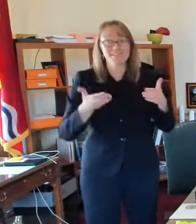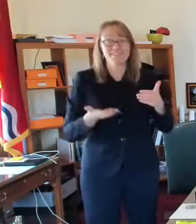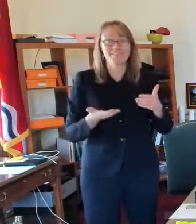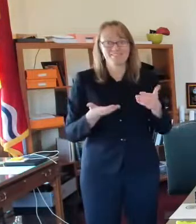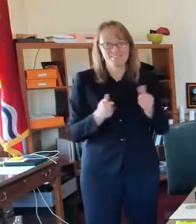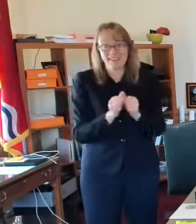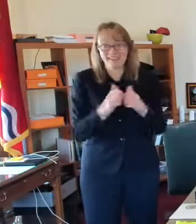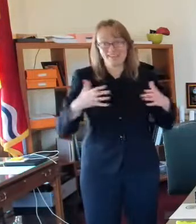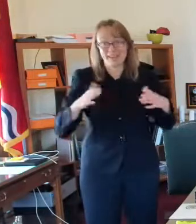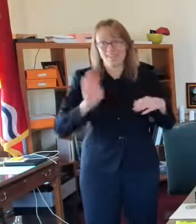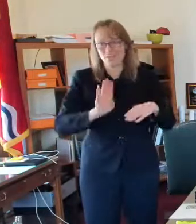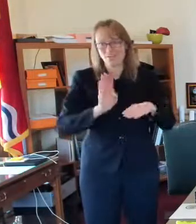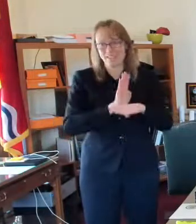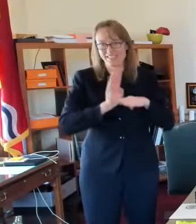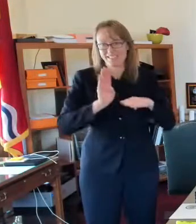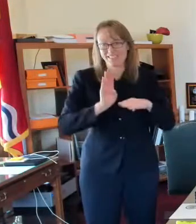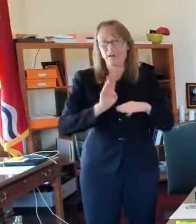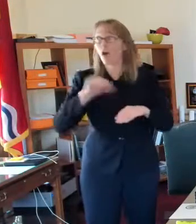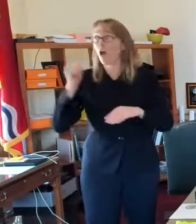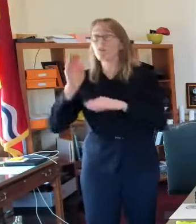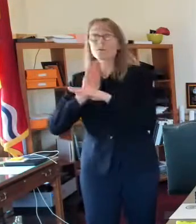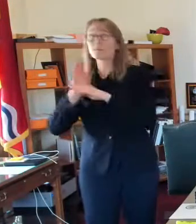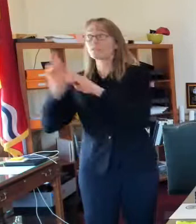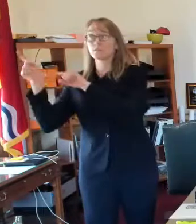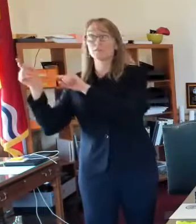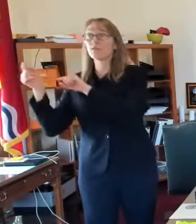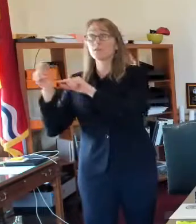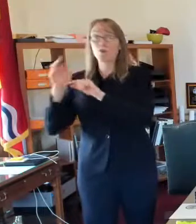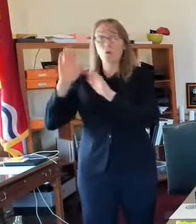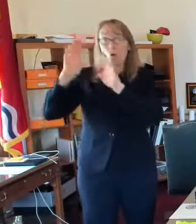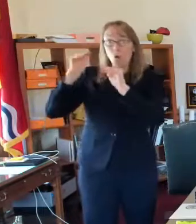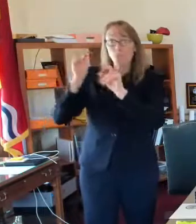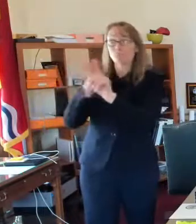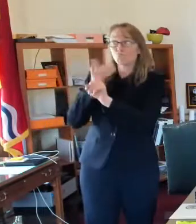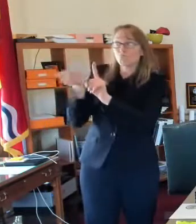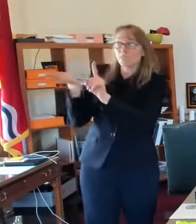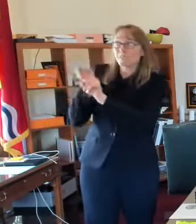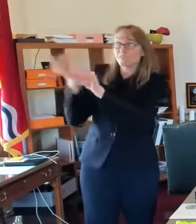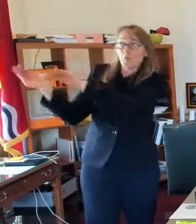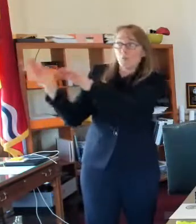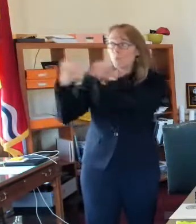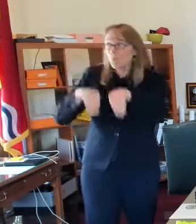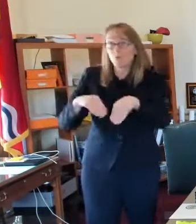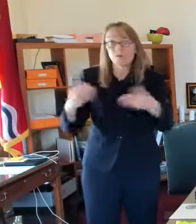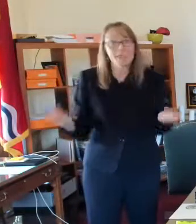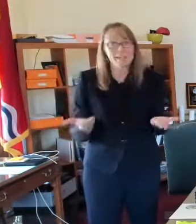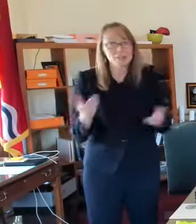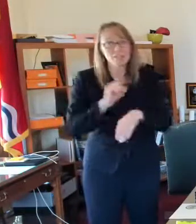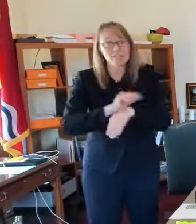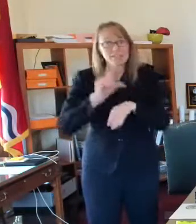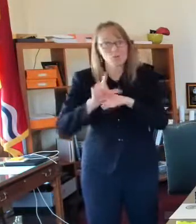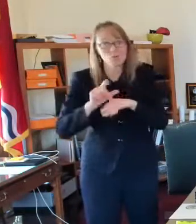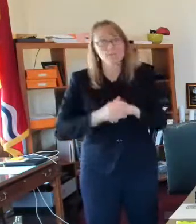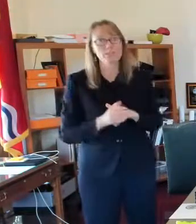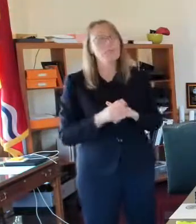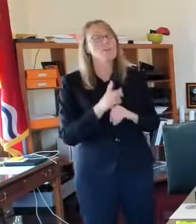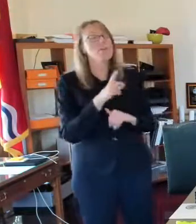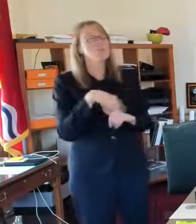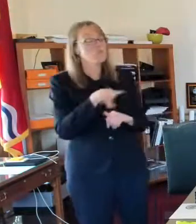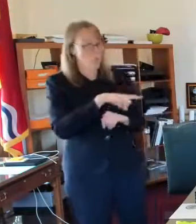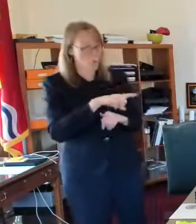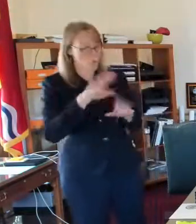There are very few things that a good job won't cure. So their focus should be on jobs. That is economic